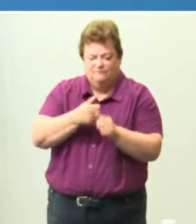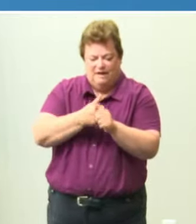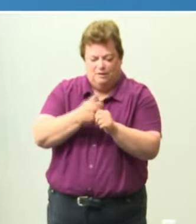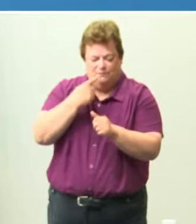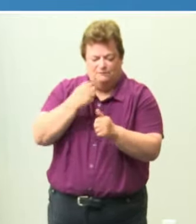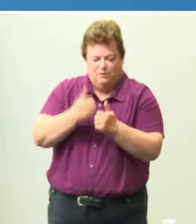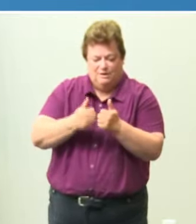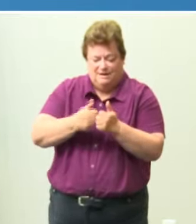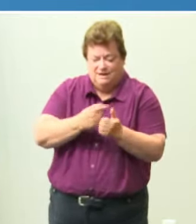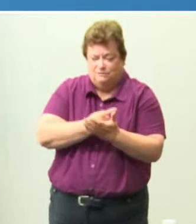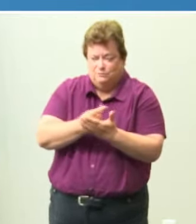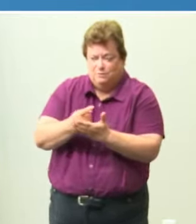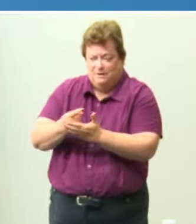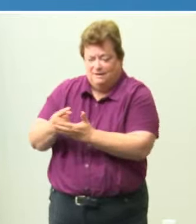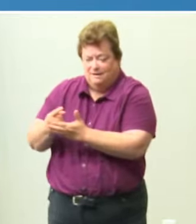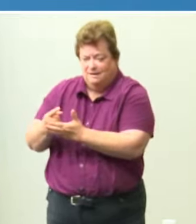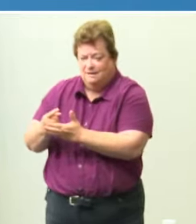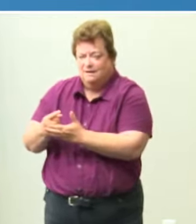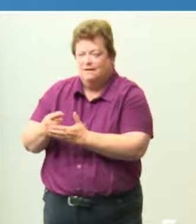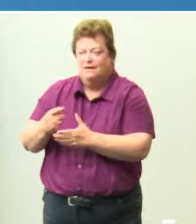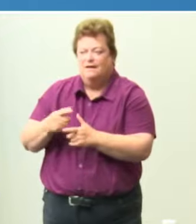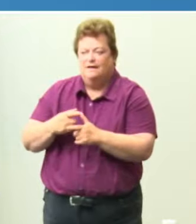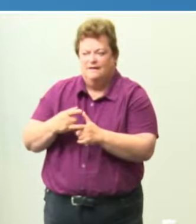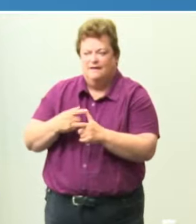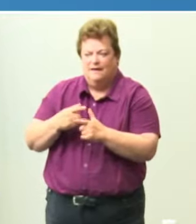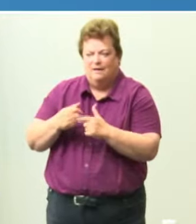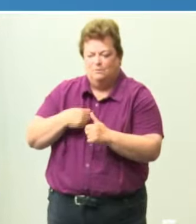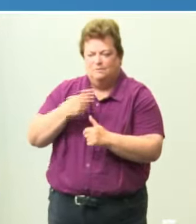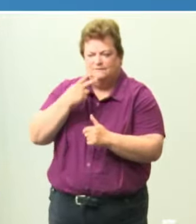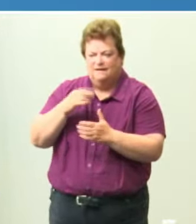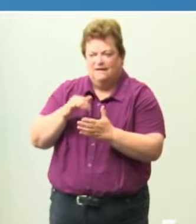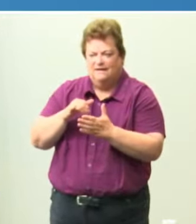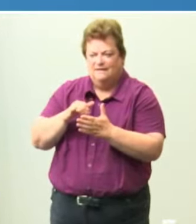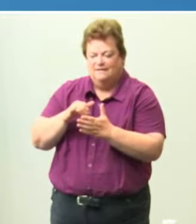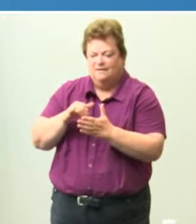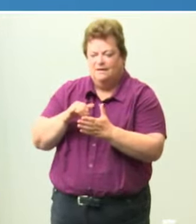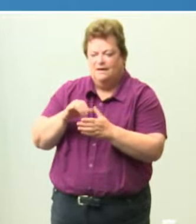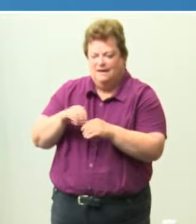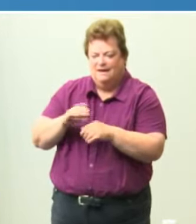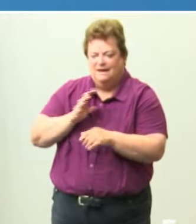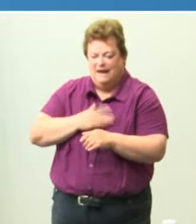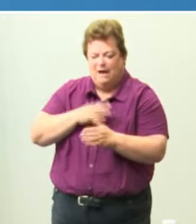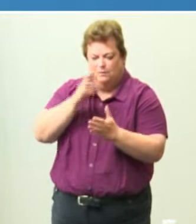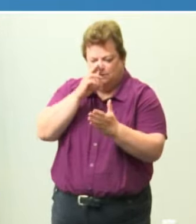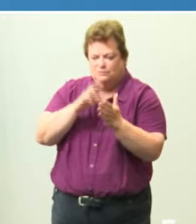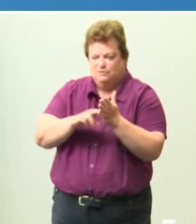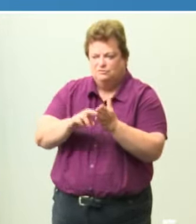is higher than what we were seeing when we are in the peak surge. Thank you.